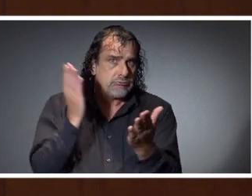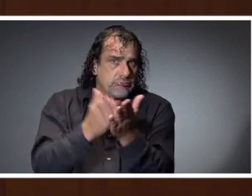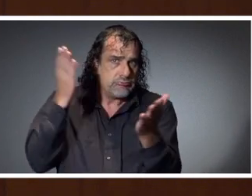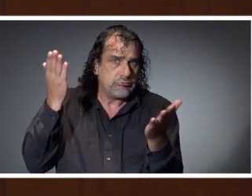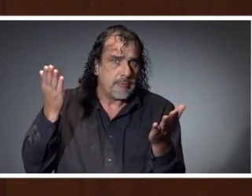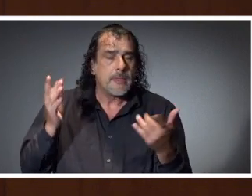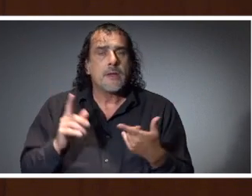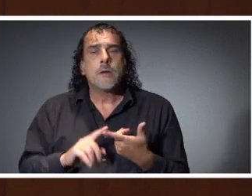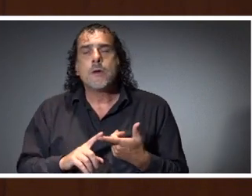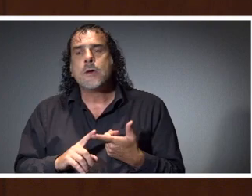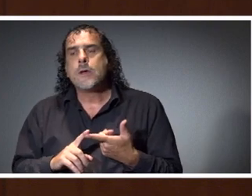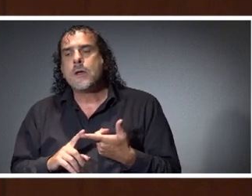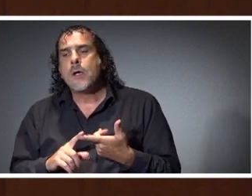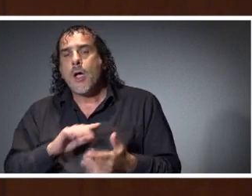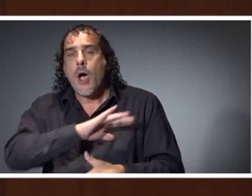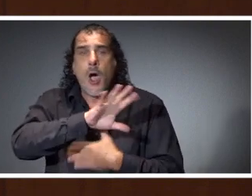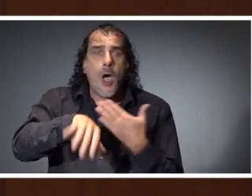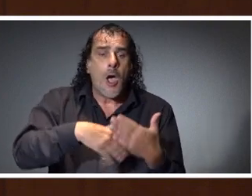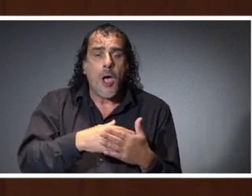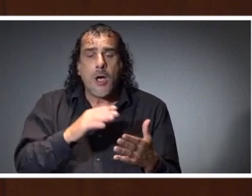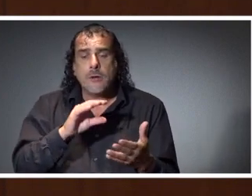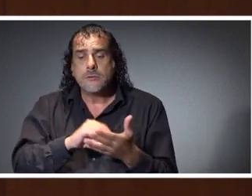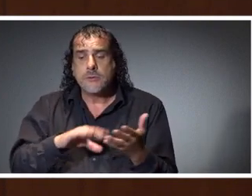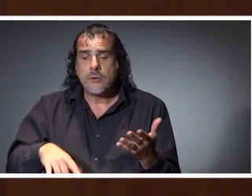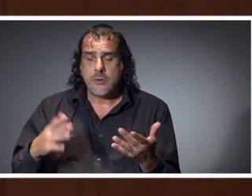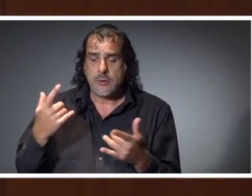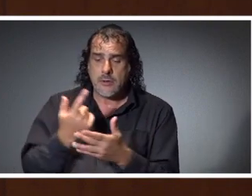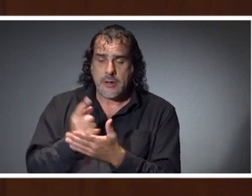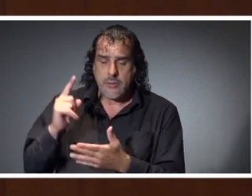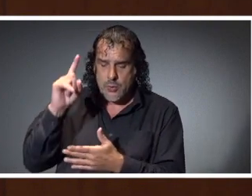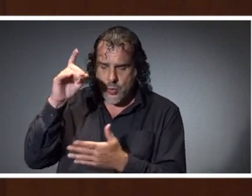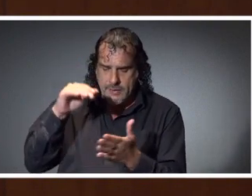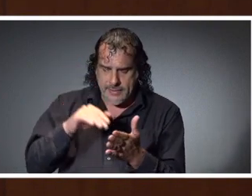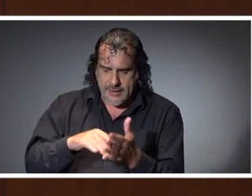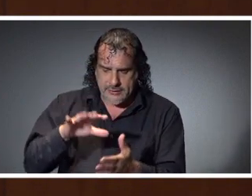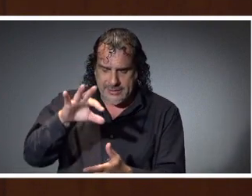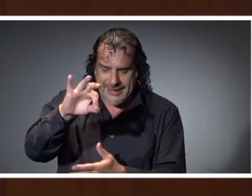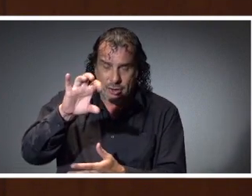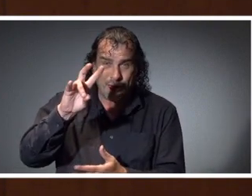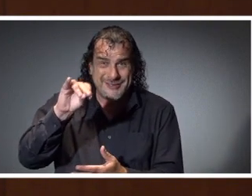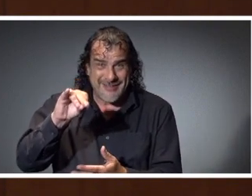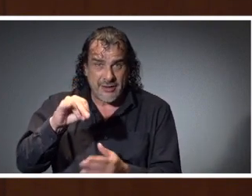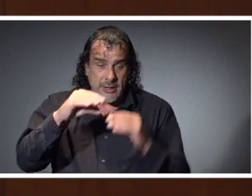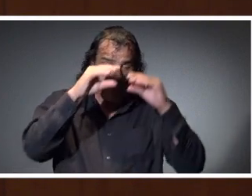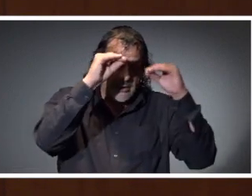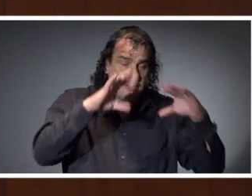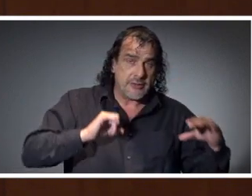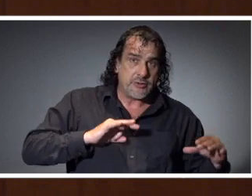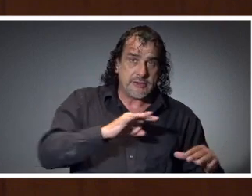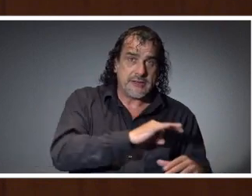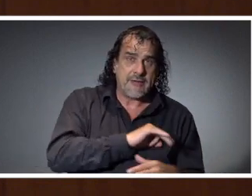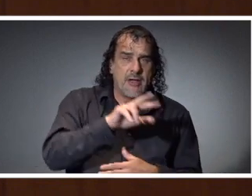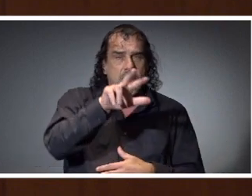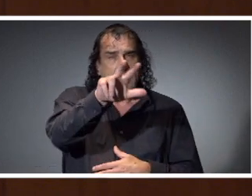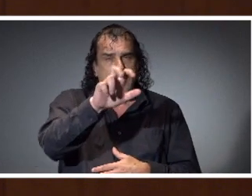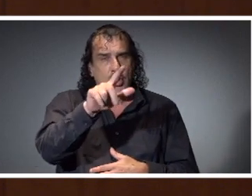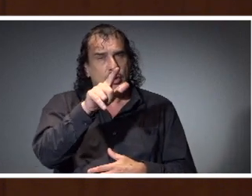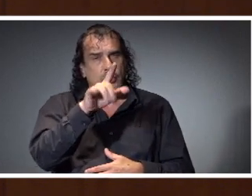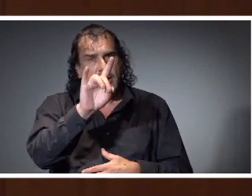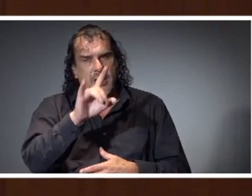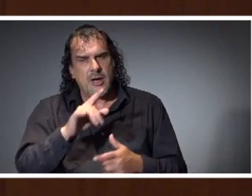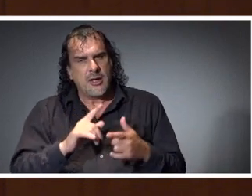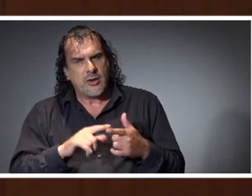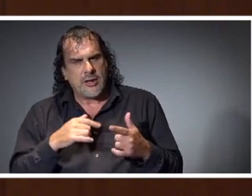a number of total students quarantined last week of 1,970, and teachers and staff 328. So we still have a lot of